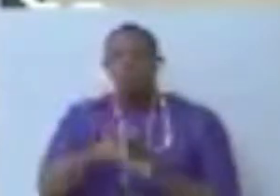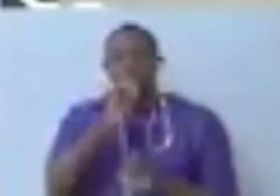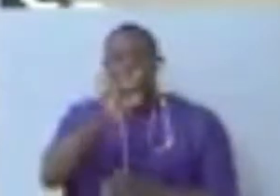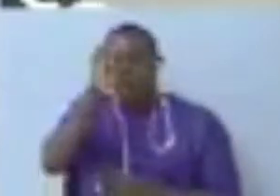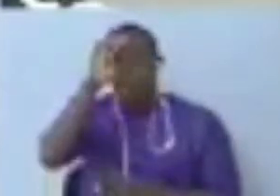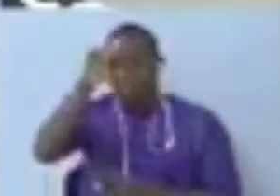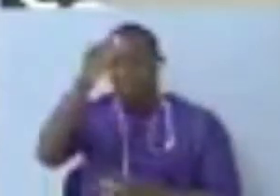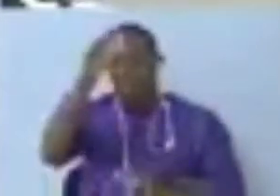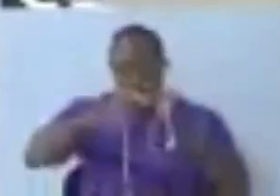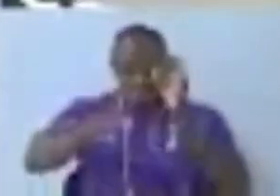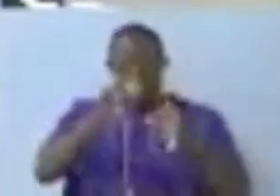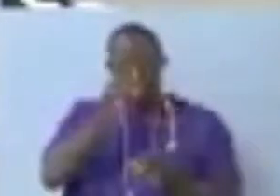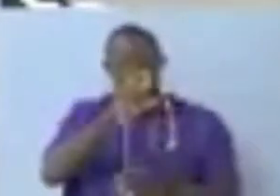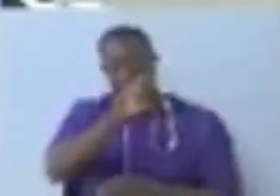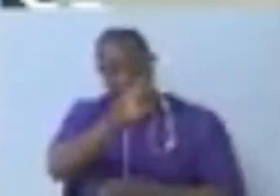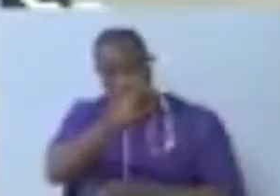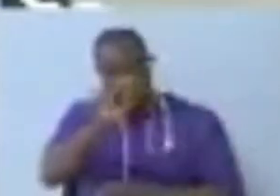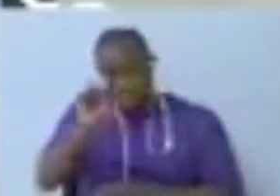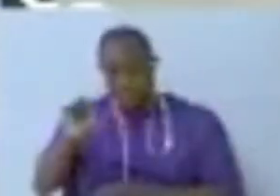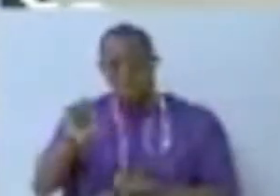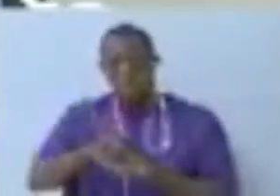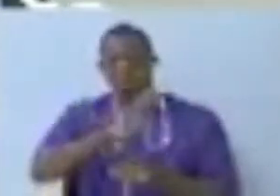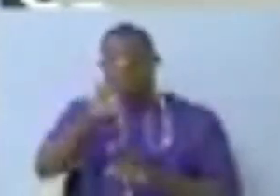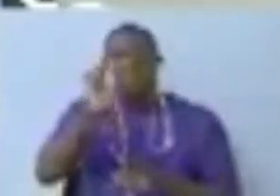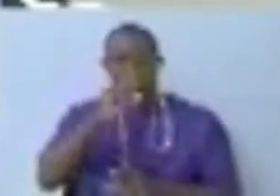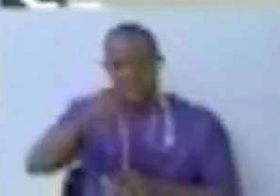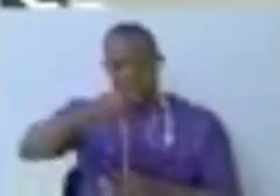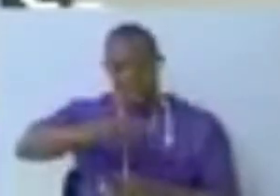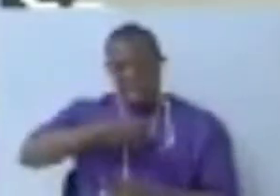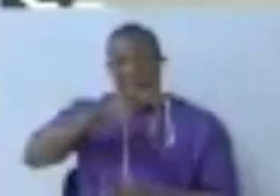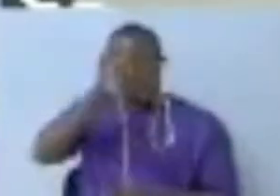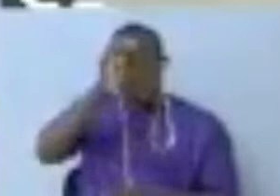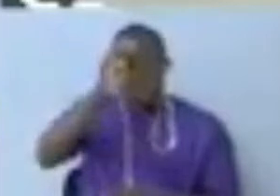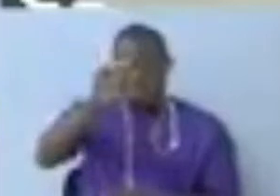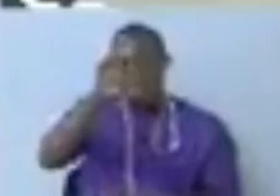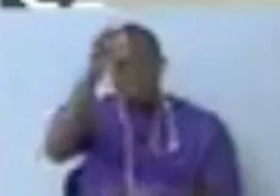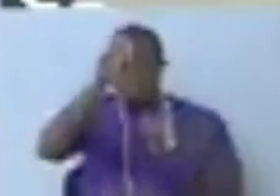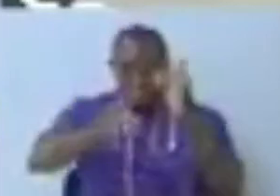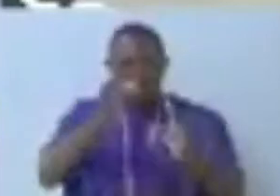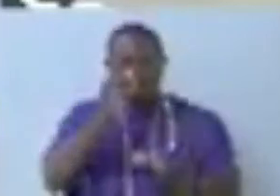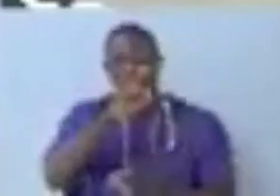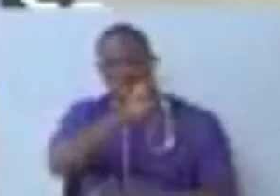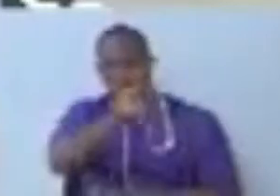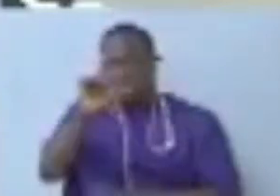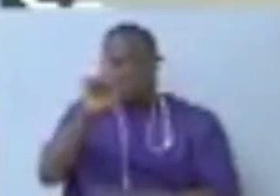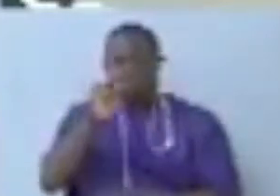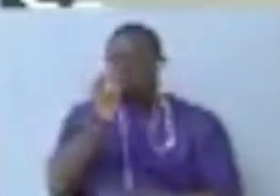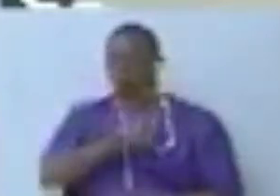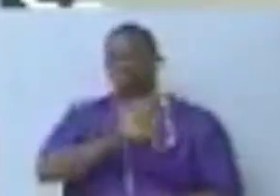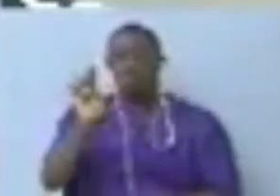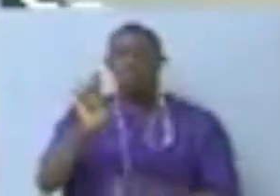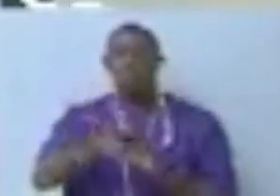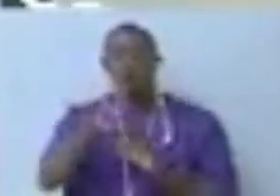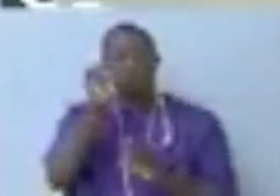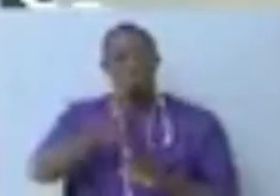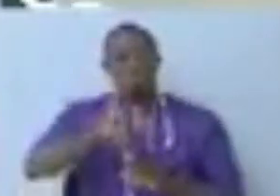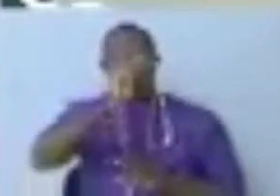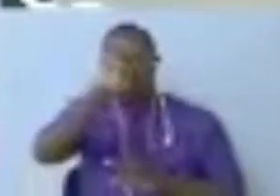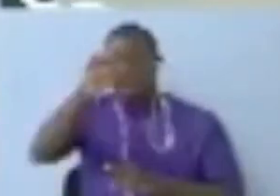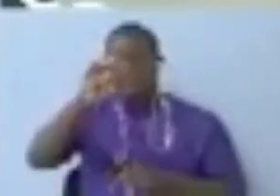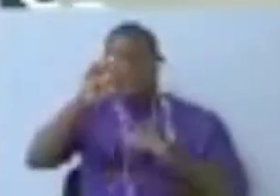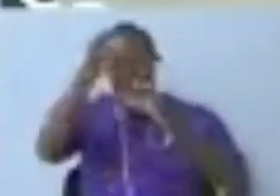that. It does not say, I, the Minister of Justice, say this. Kibaro jenjane buka fonde fam kunnin ko ten ikafalo ko minister membe